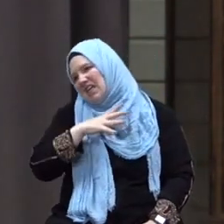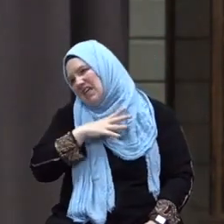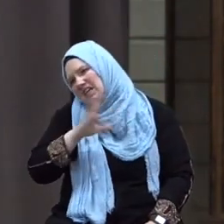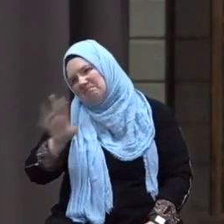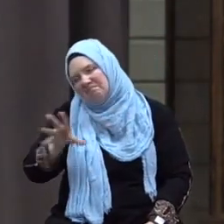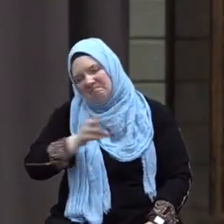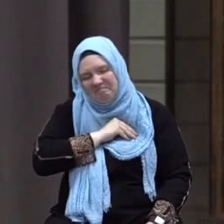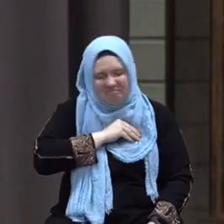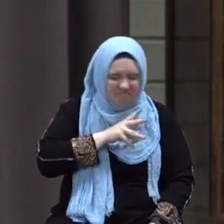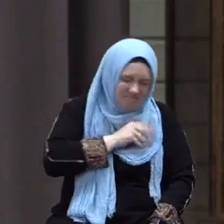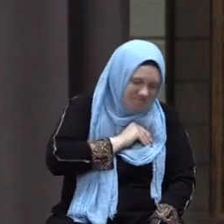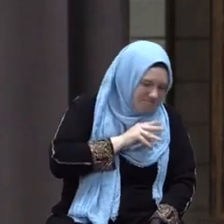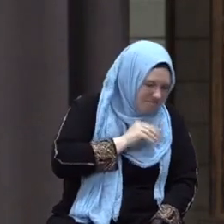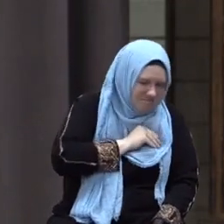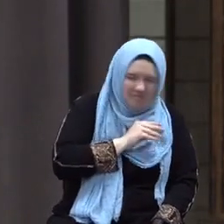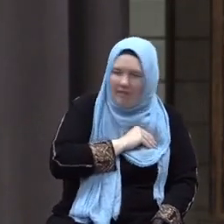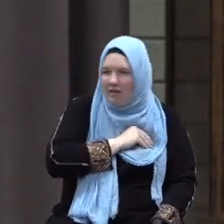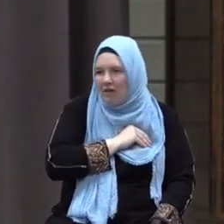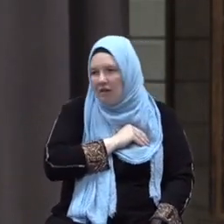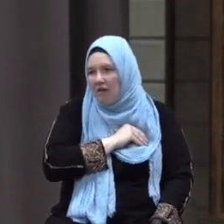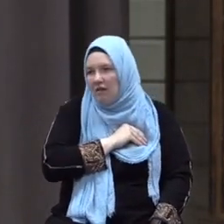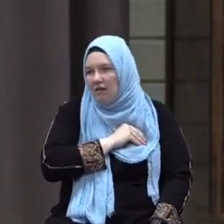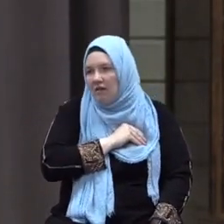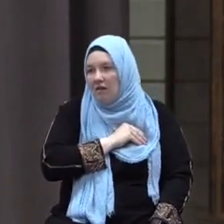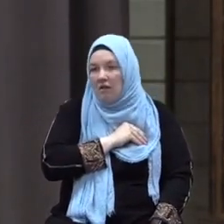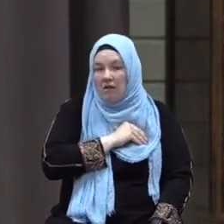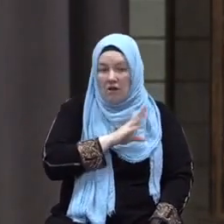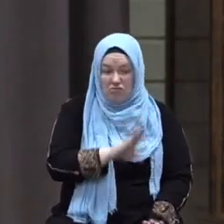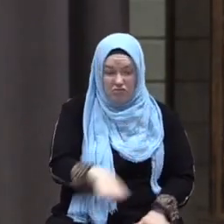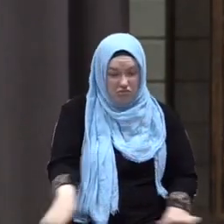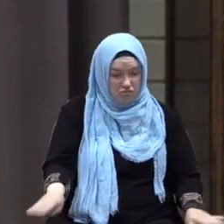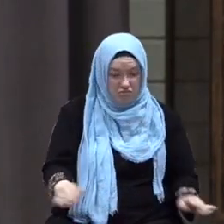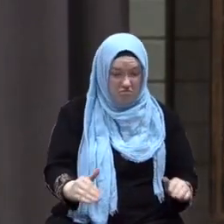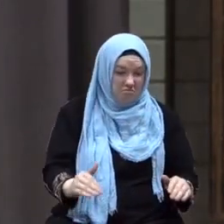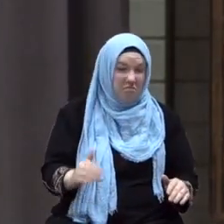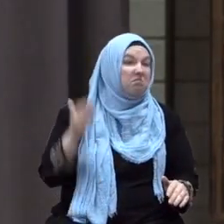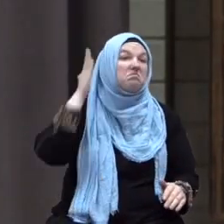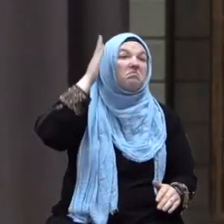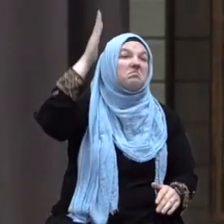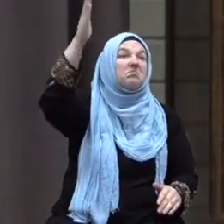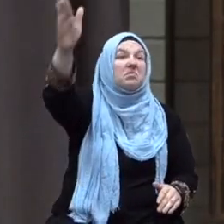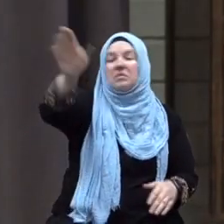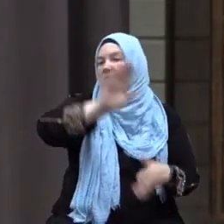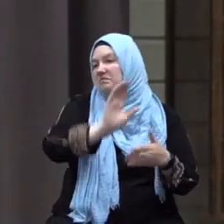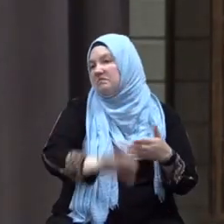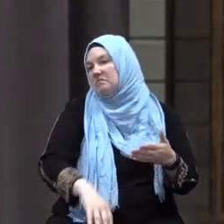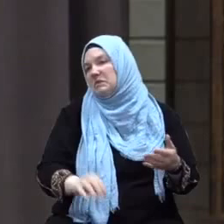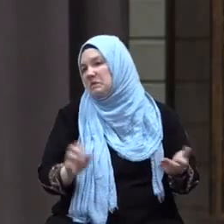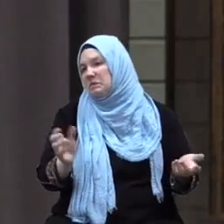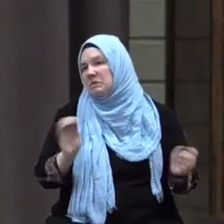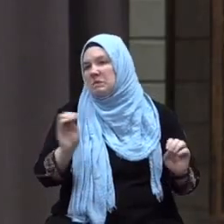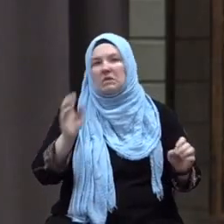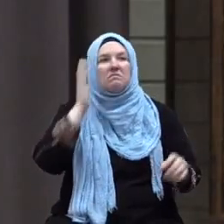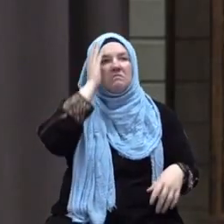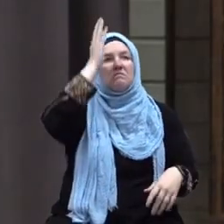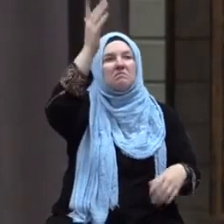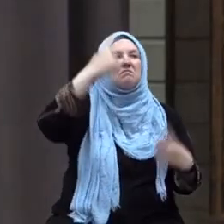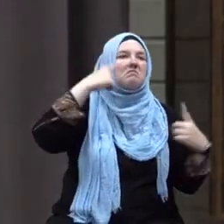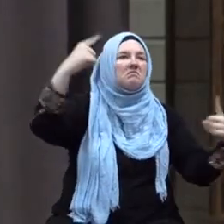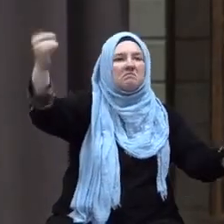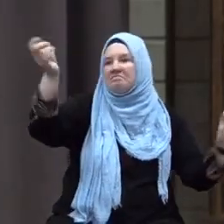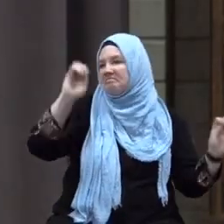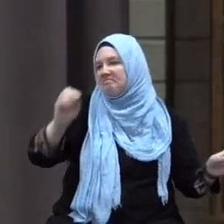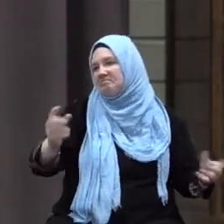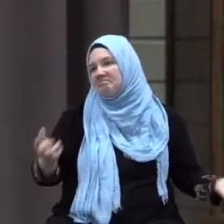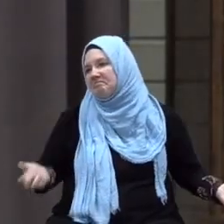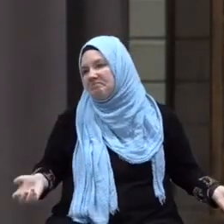to the results that we want. Not for ourselves, not for our children, because our criteria is the least. At